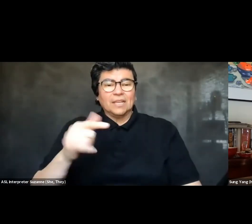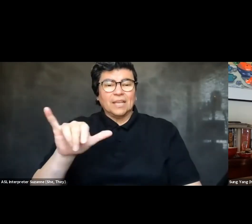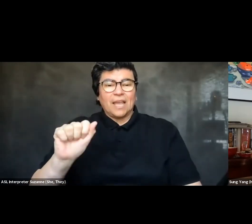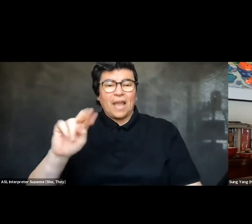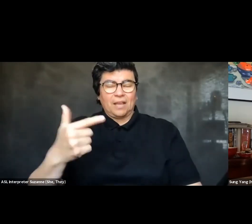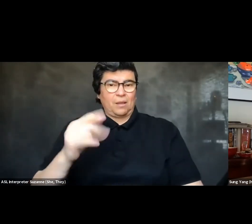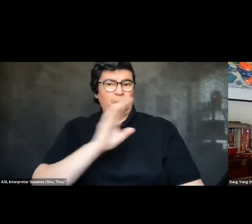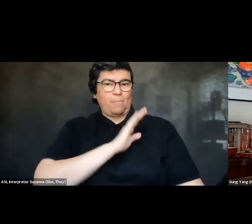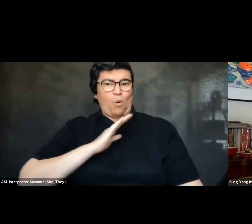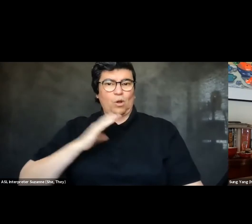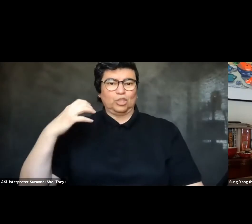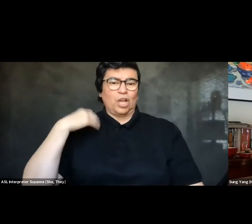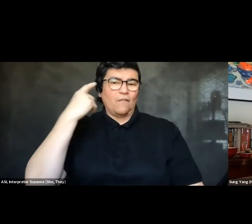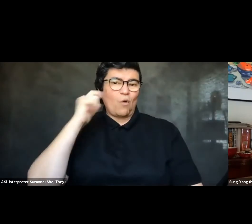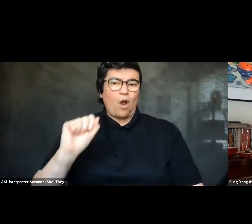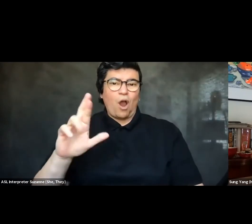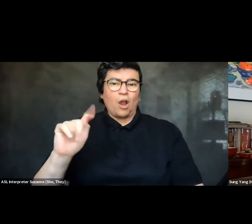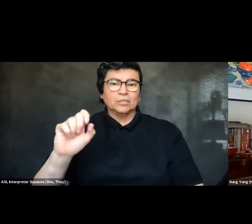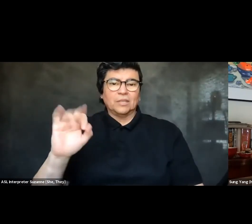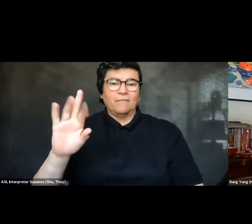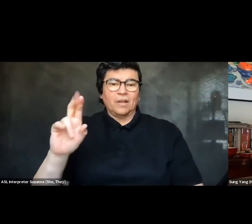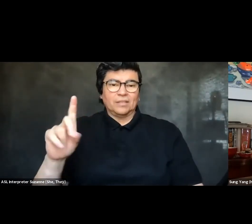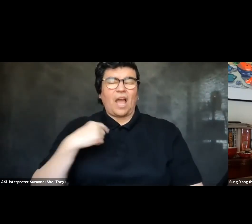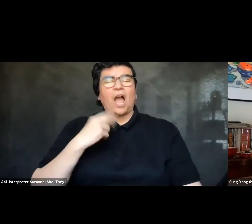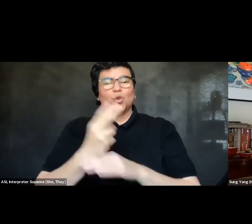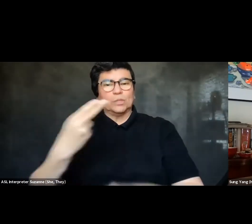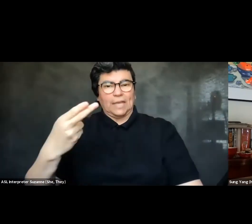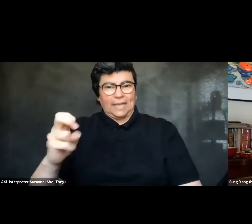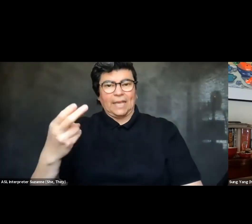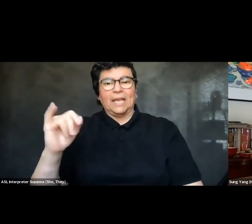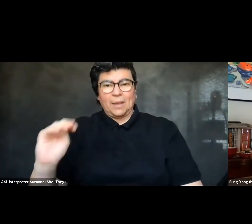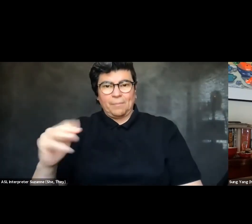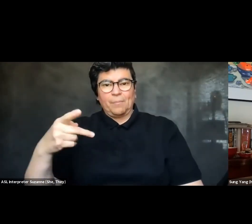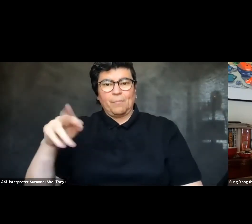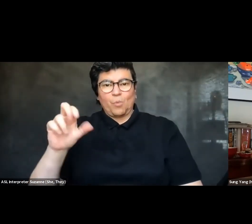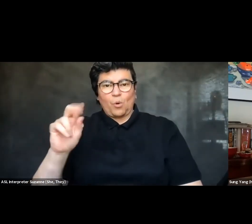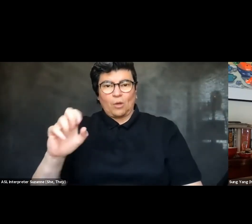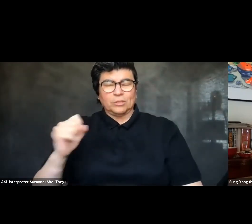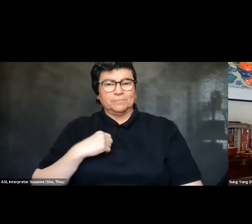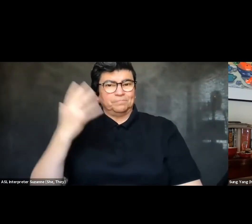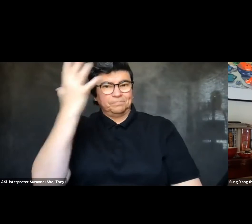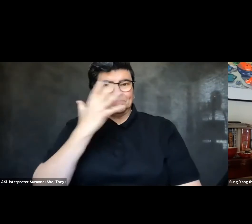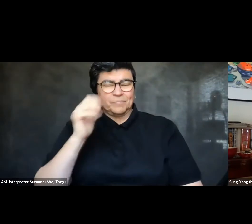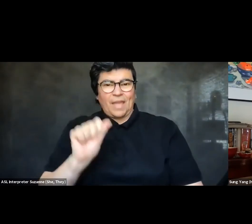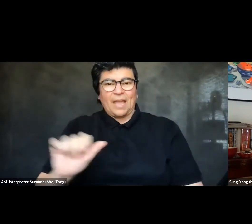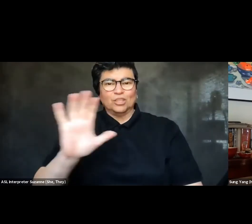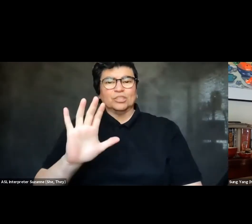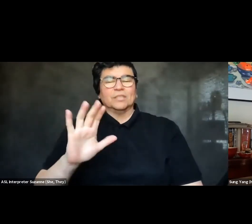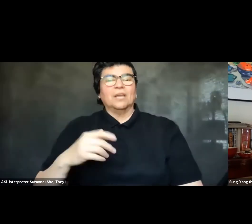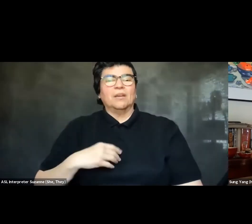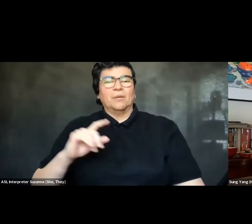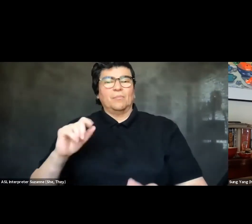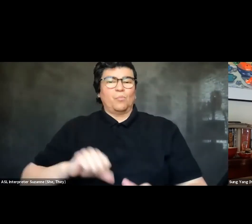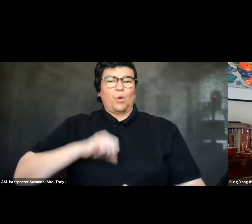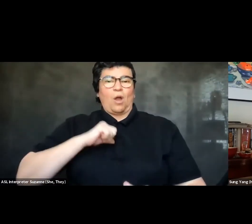chair of ArtsFund. I use he, him pronouns, and I am Asian and a proud first-generation